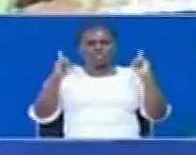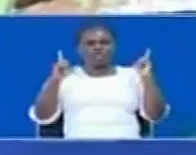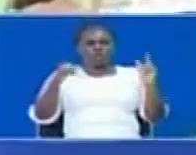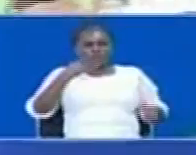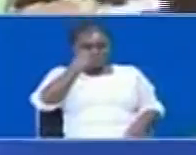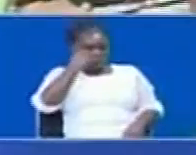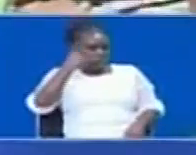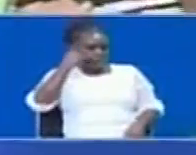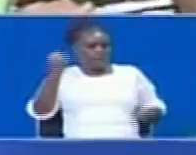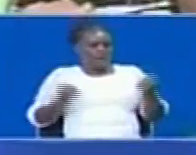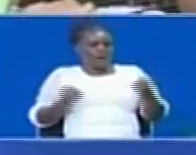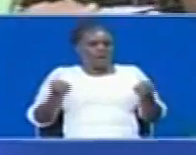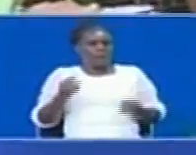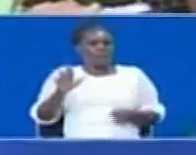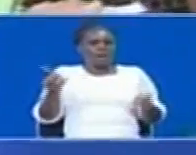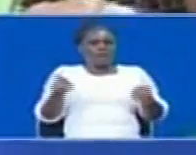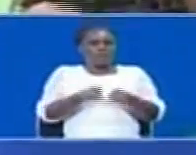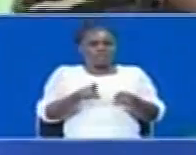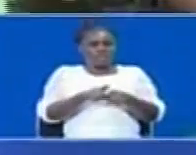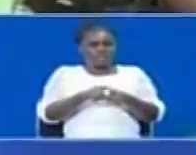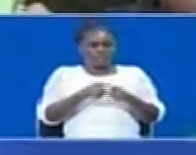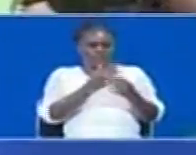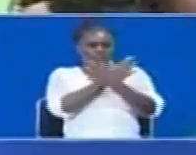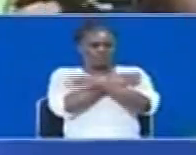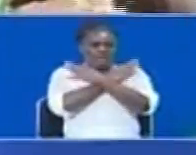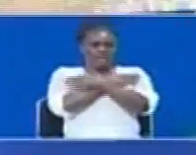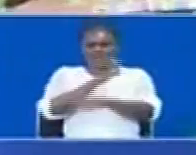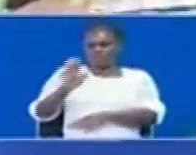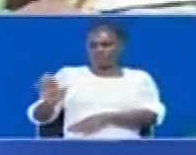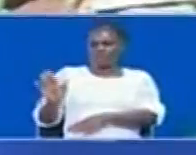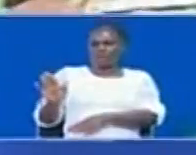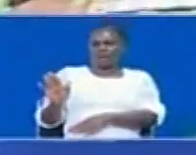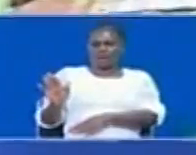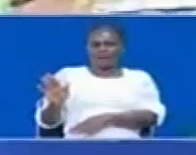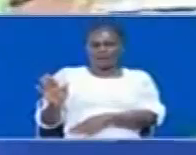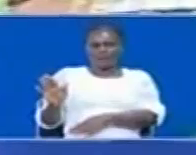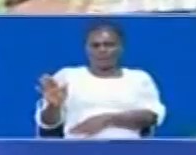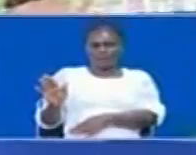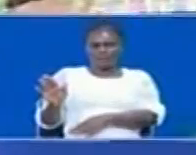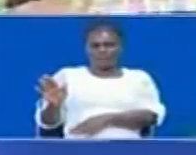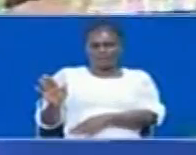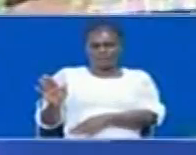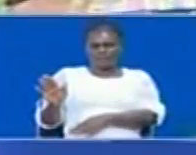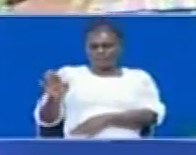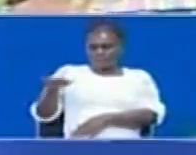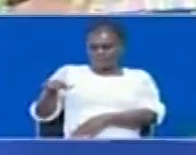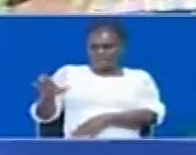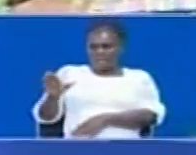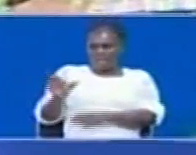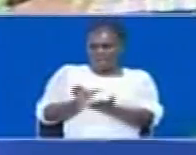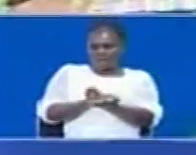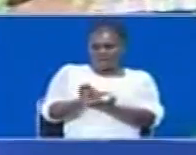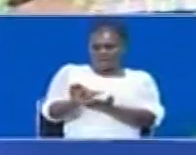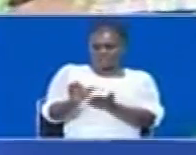in his car, together with an associate, Stephen Vika Magira, who had cash,